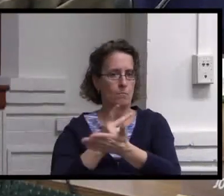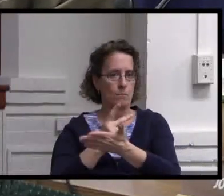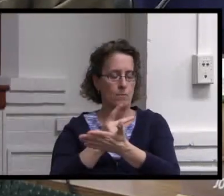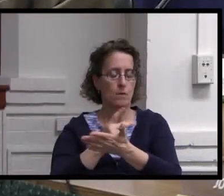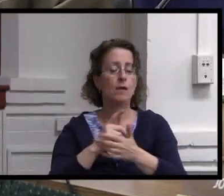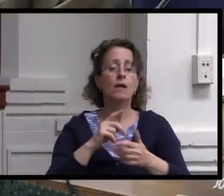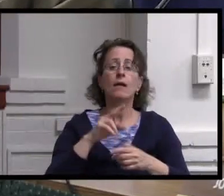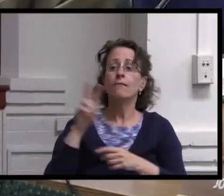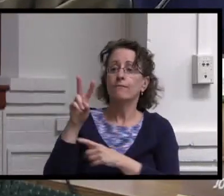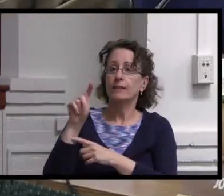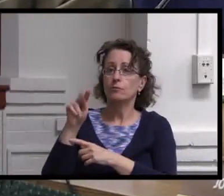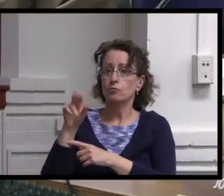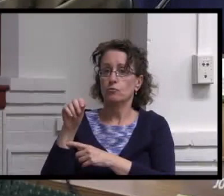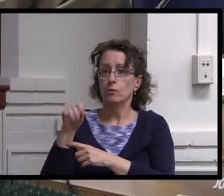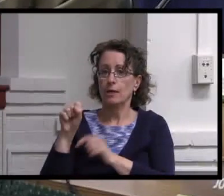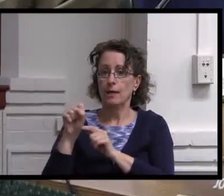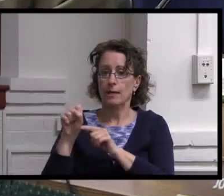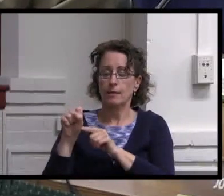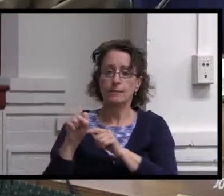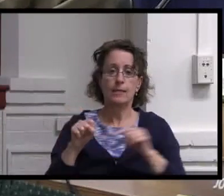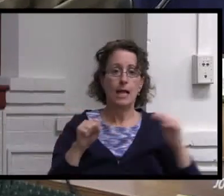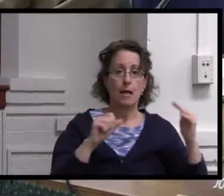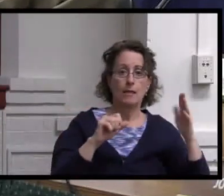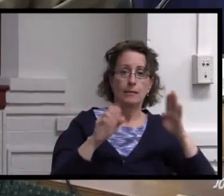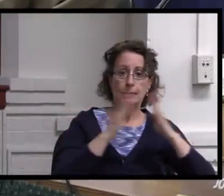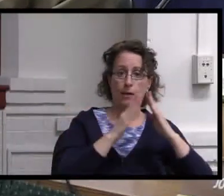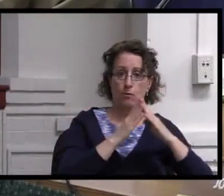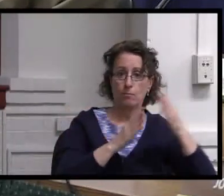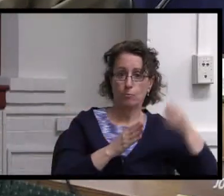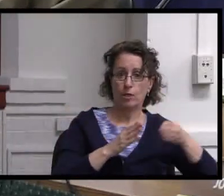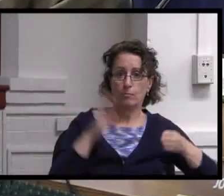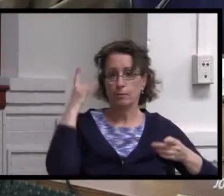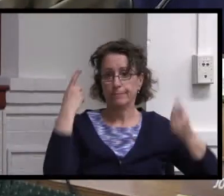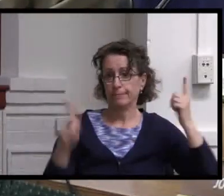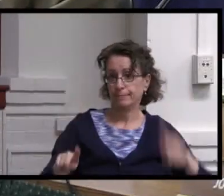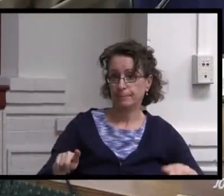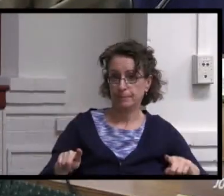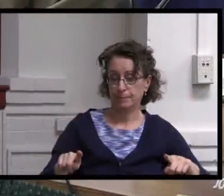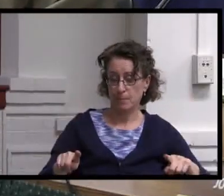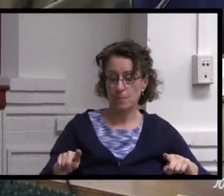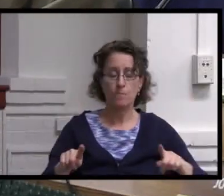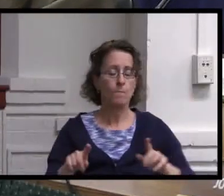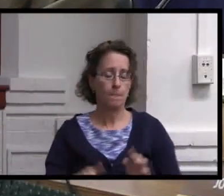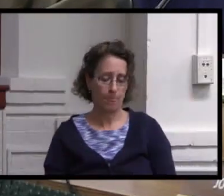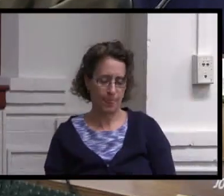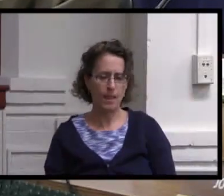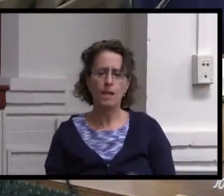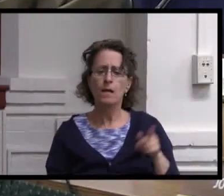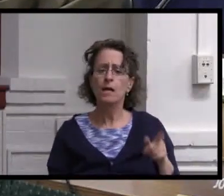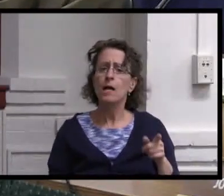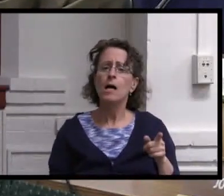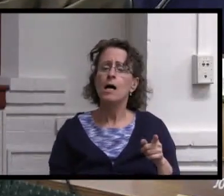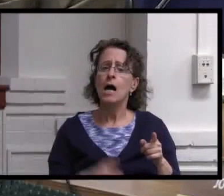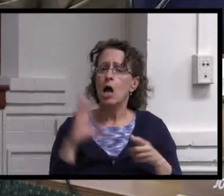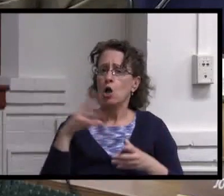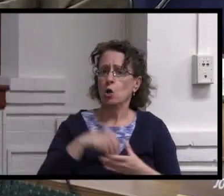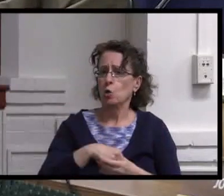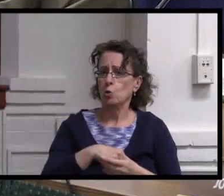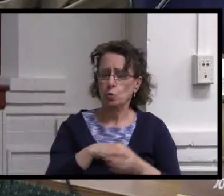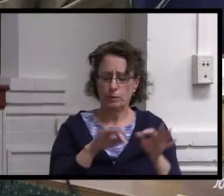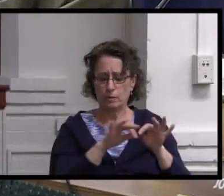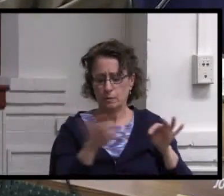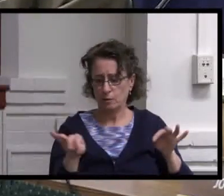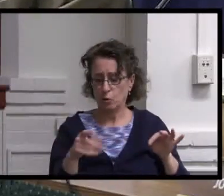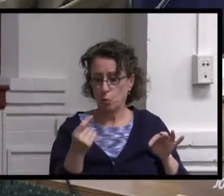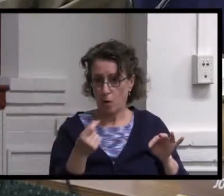town. It has the additional element in this case to it of our agreement that at such time as we